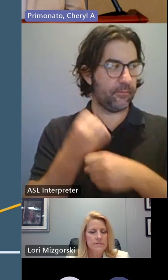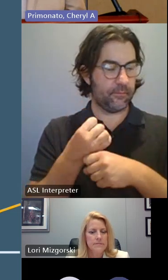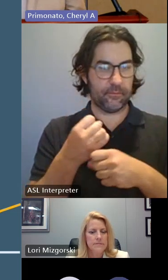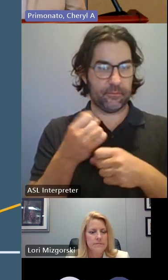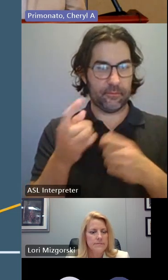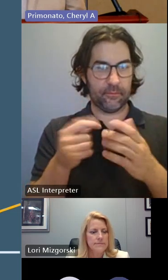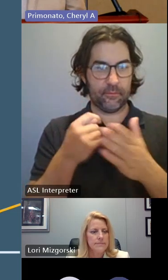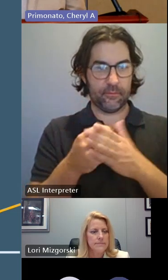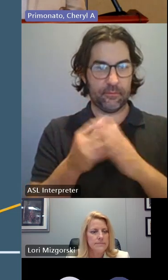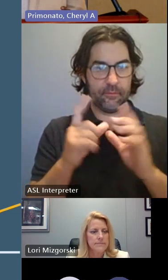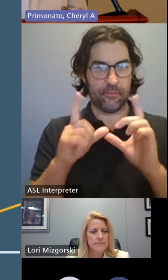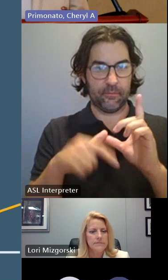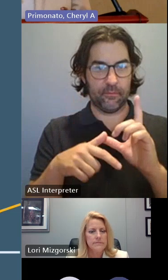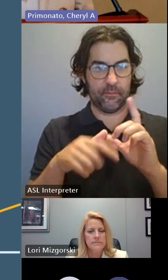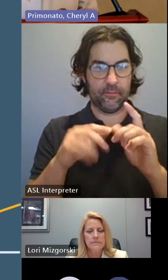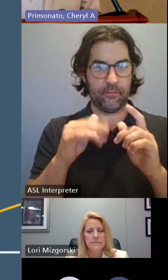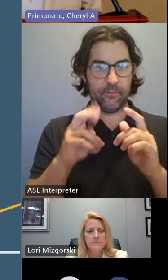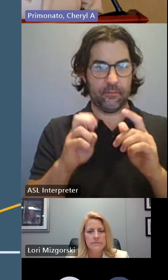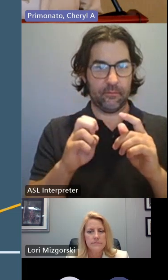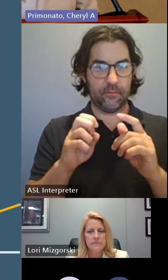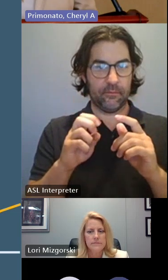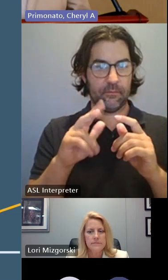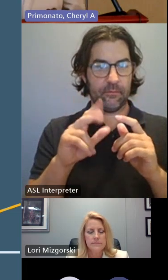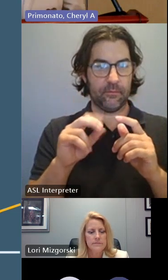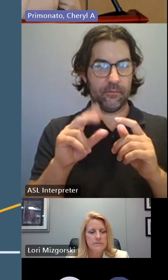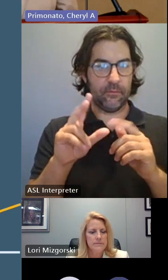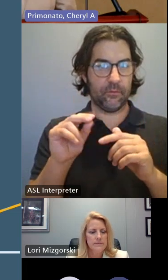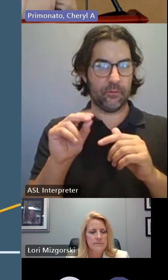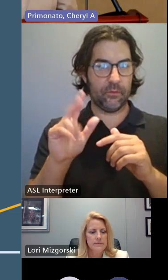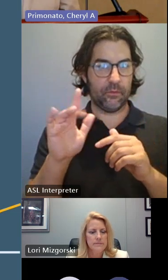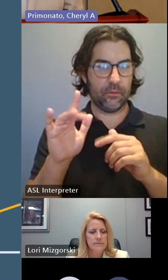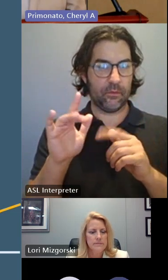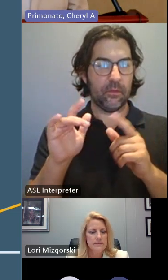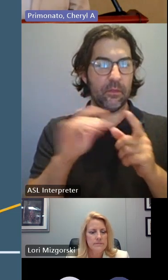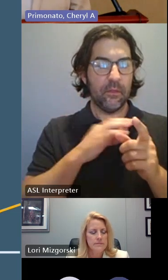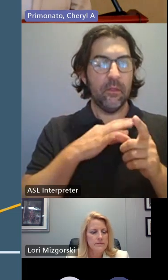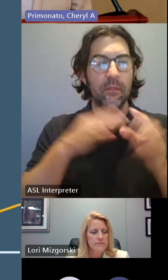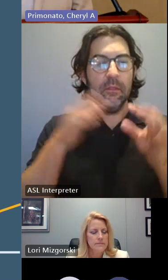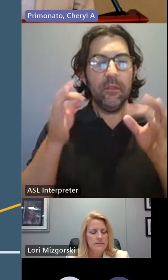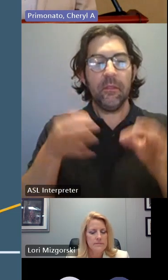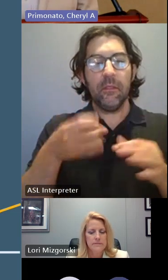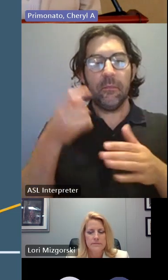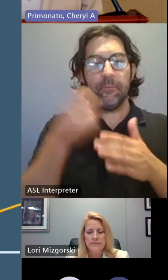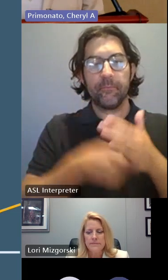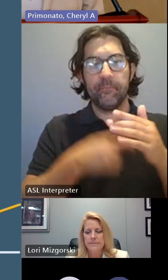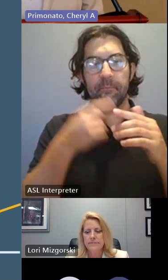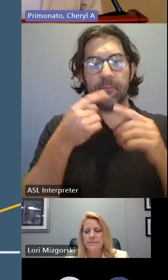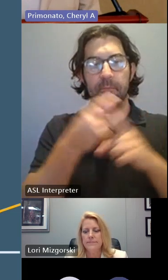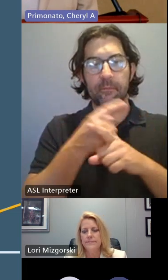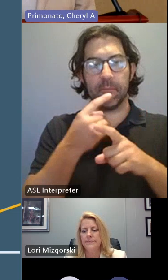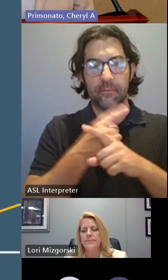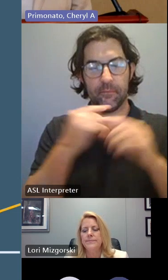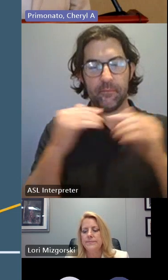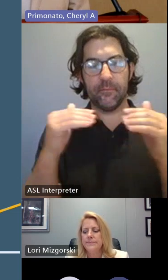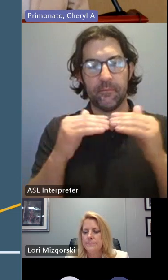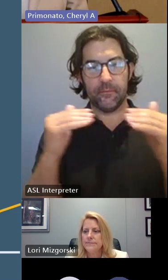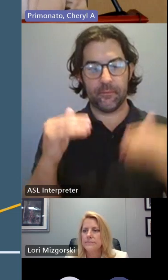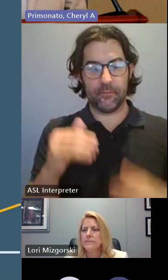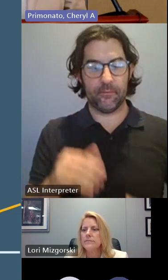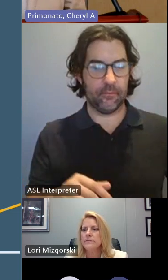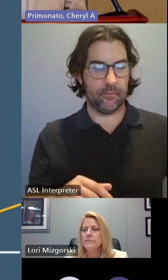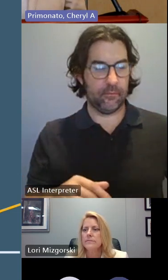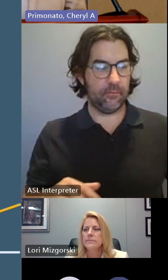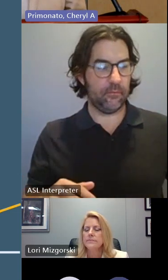which expires on June 30th, 2025. Staff has determined the pricing on the Pennsylvania state schedule to be fair and reasonable